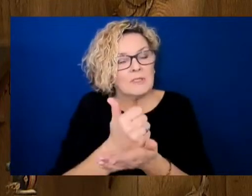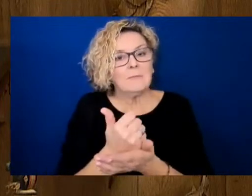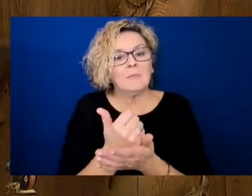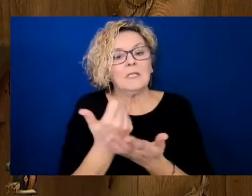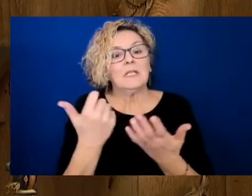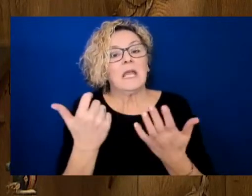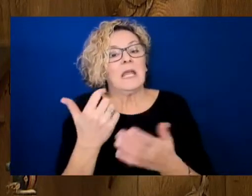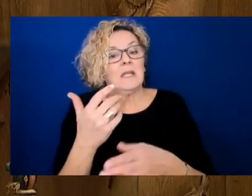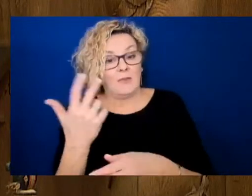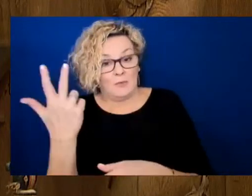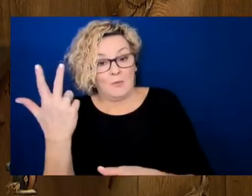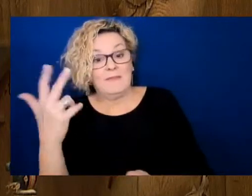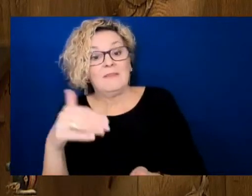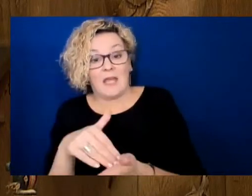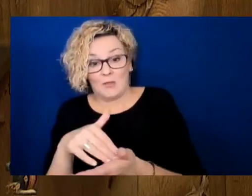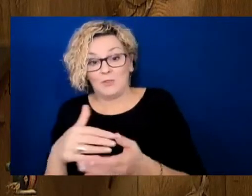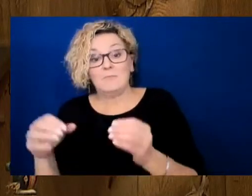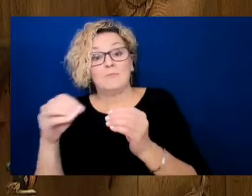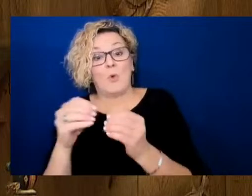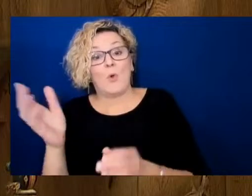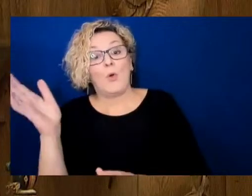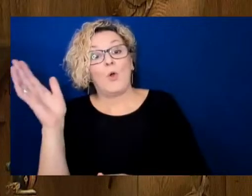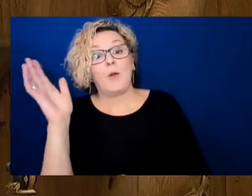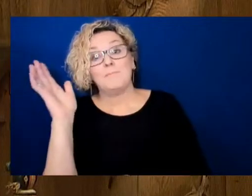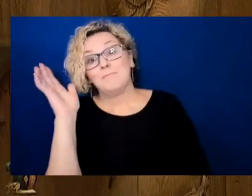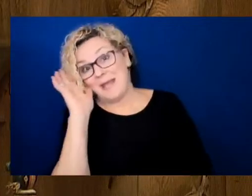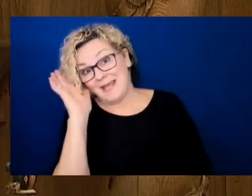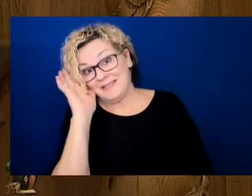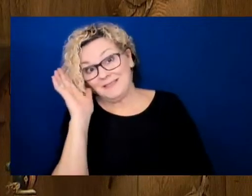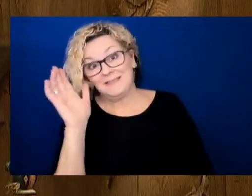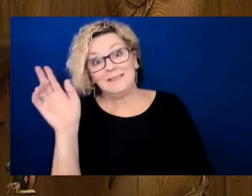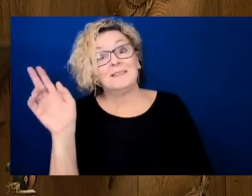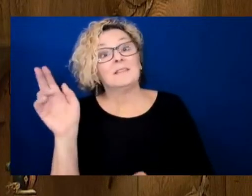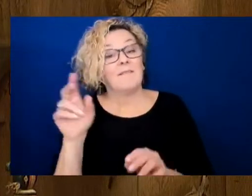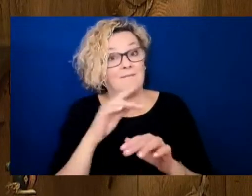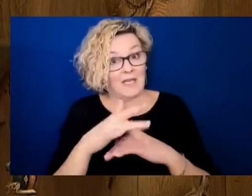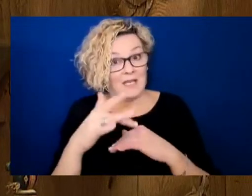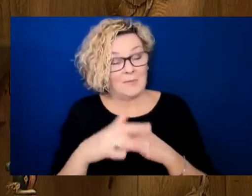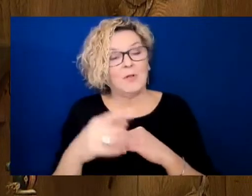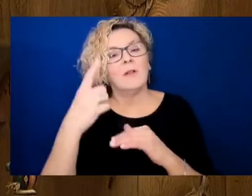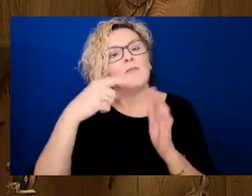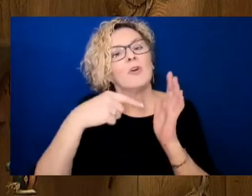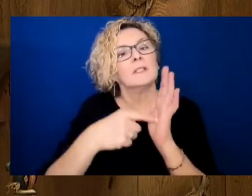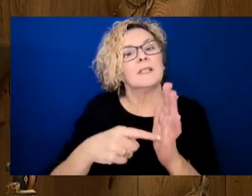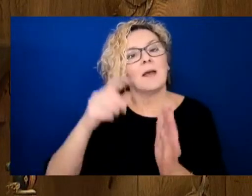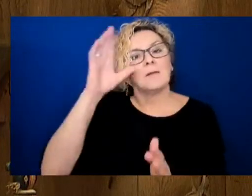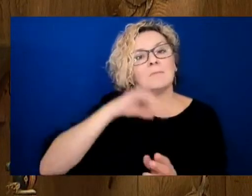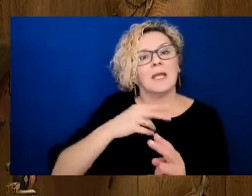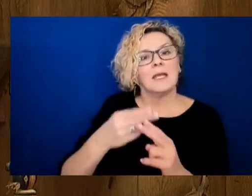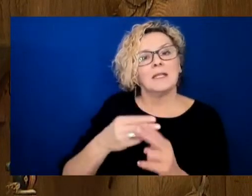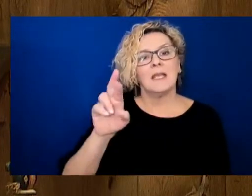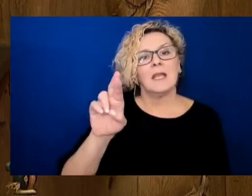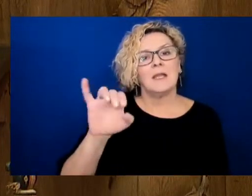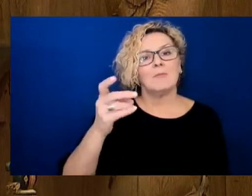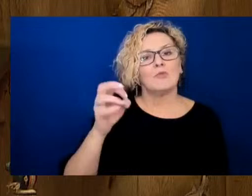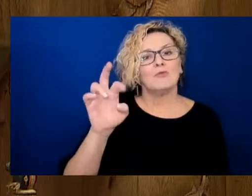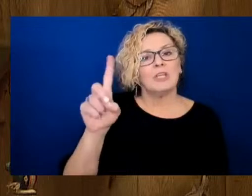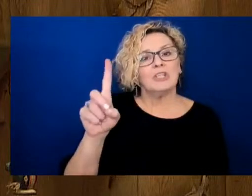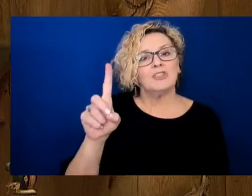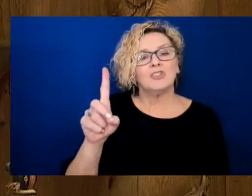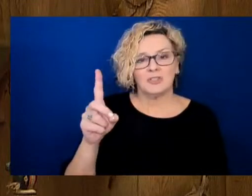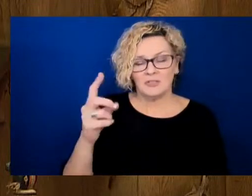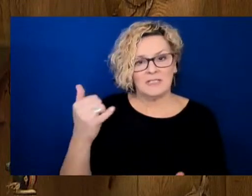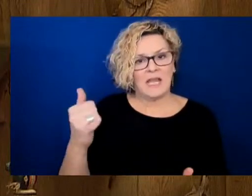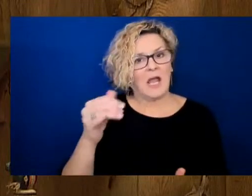on the way. This work is helping people like Richard, who is 2 years sober and has his life back on